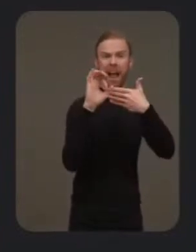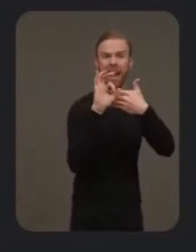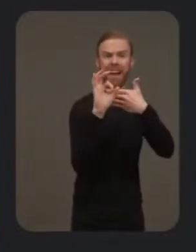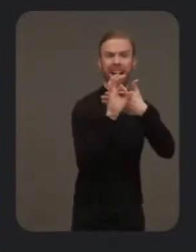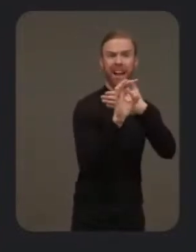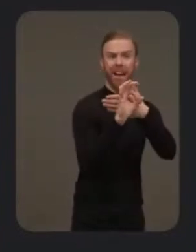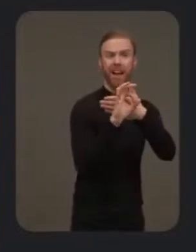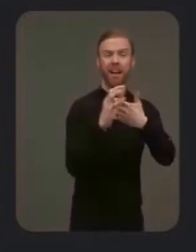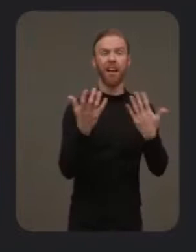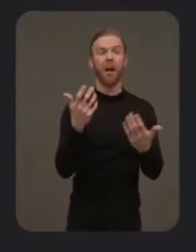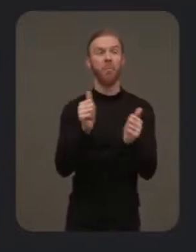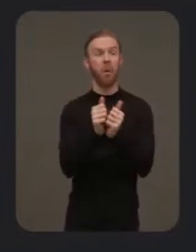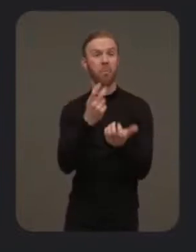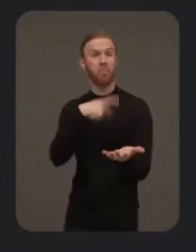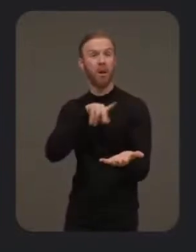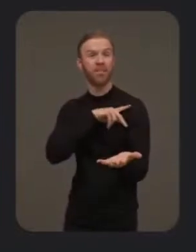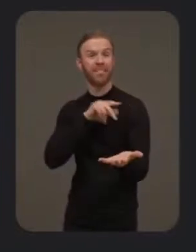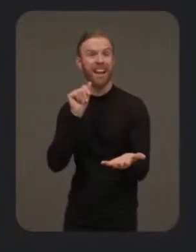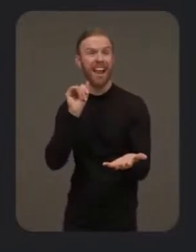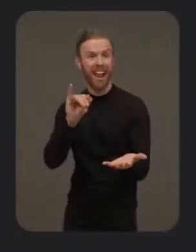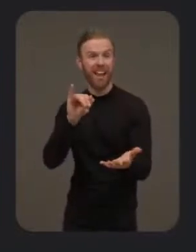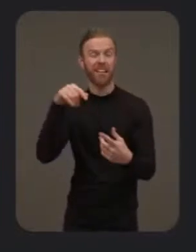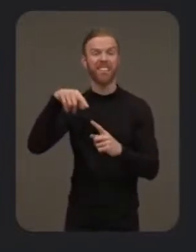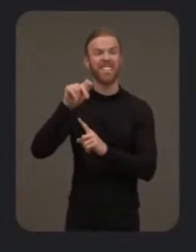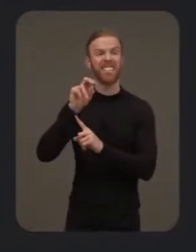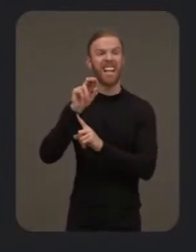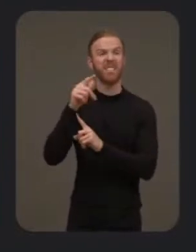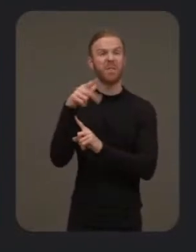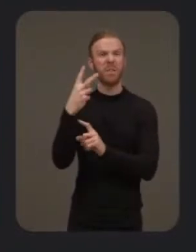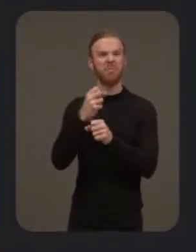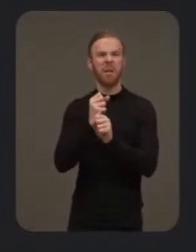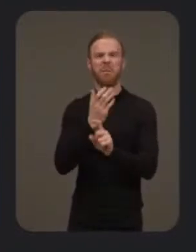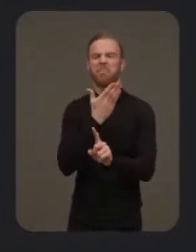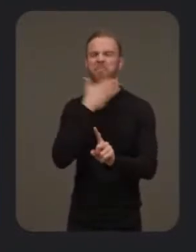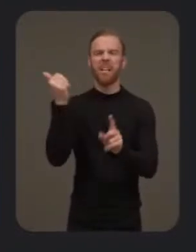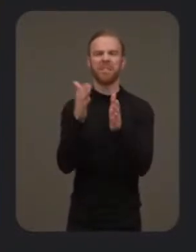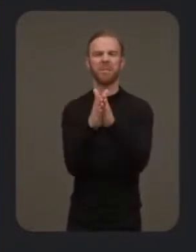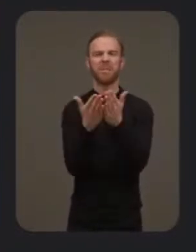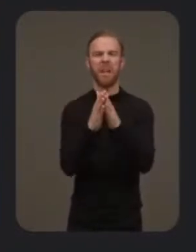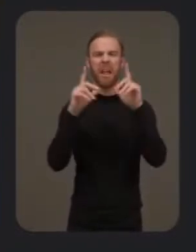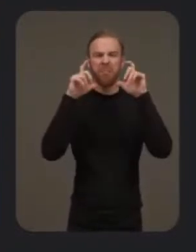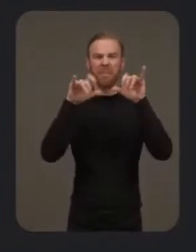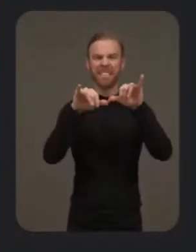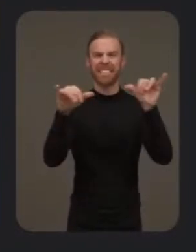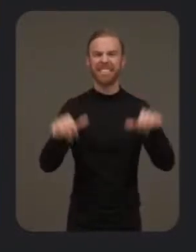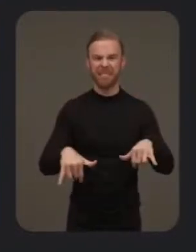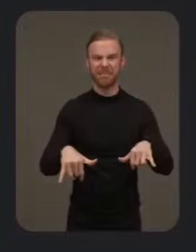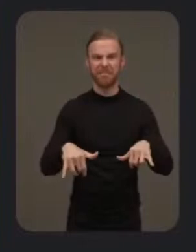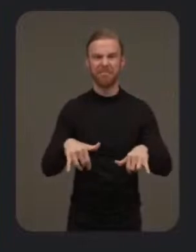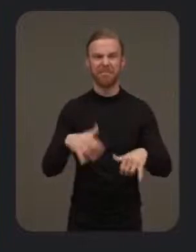Tensor G2 make it the best foldable camera system.